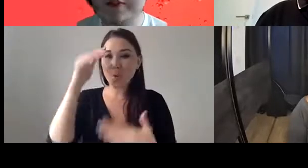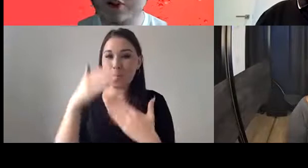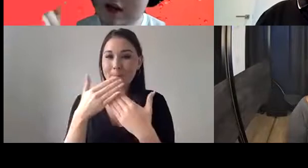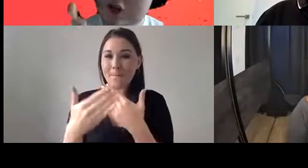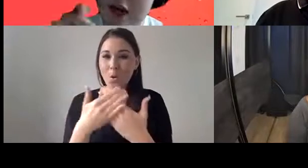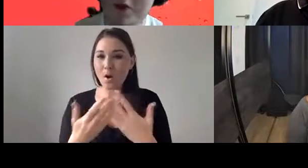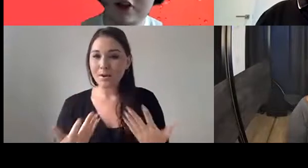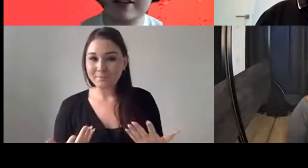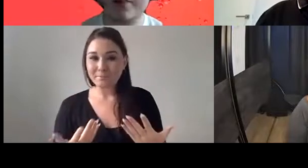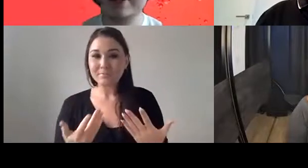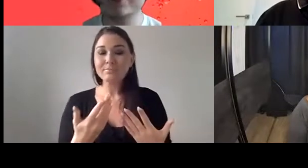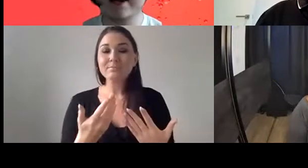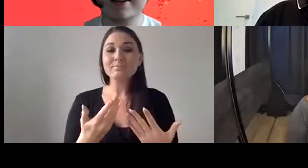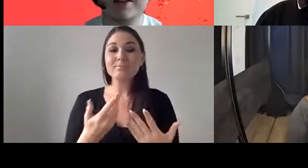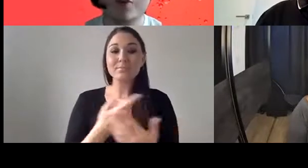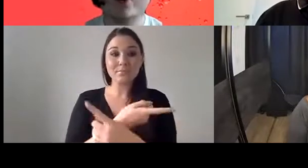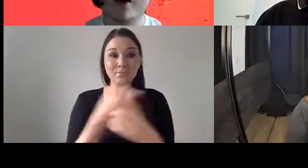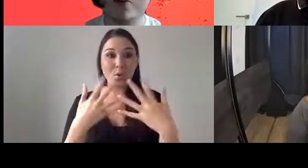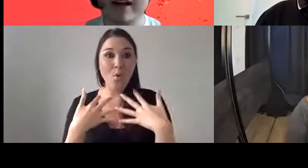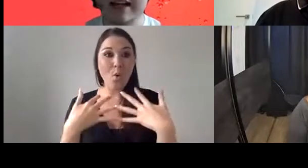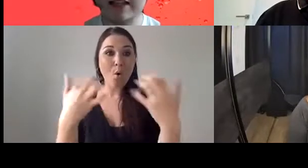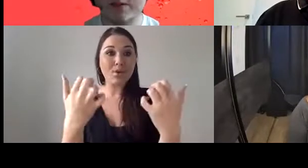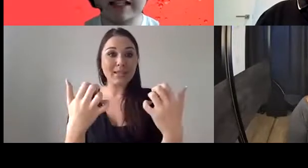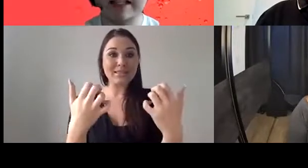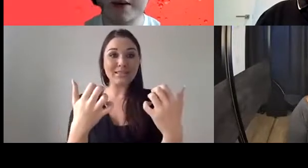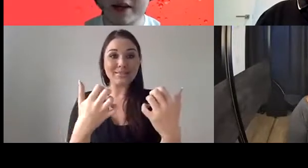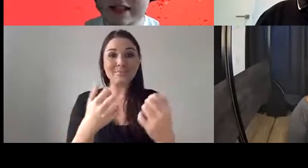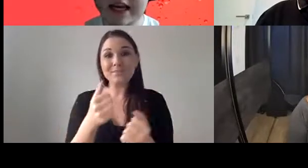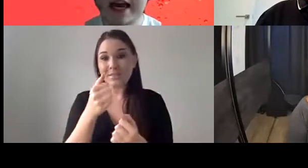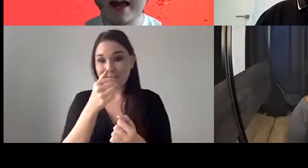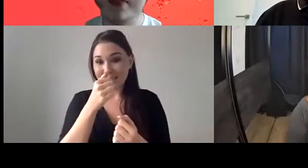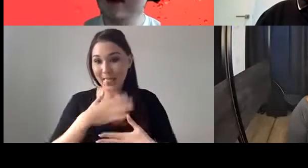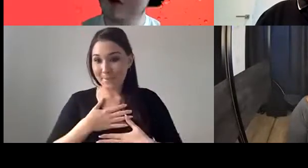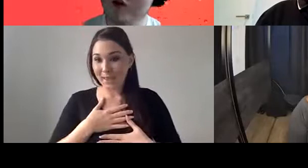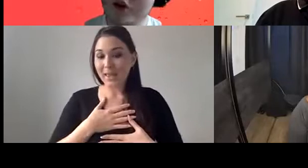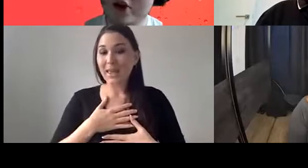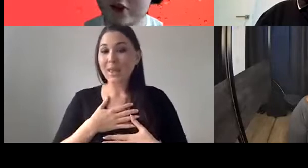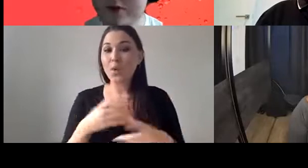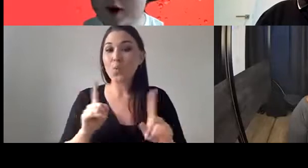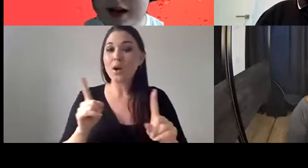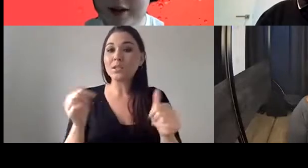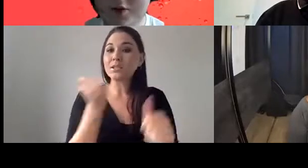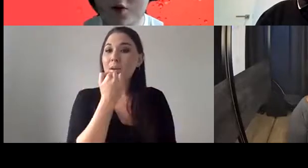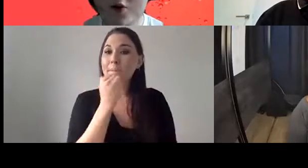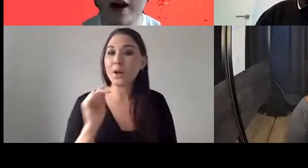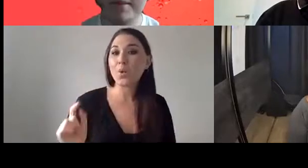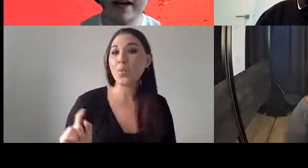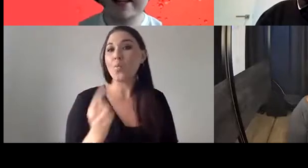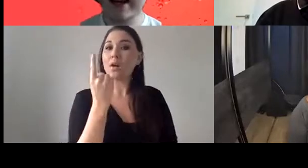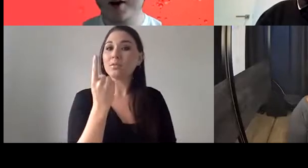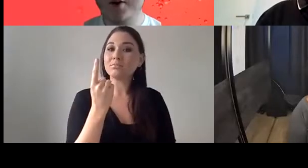And so in the chat box, please do tell us what your #1 accessibility tip is And then I'll roll that question over to our panel as well,